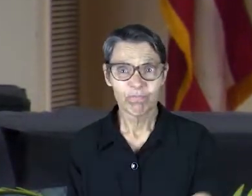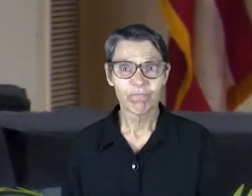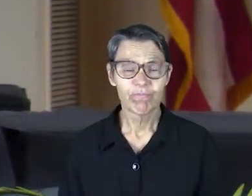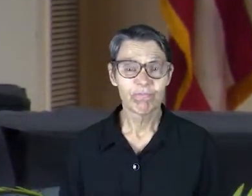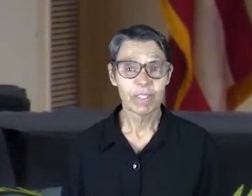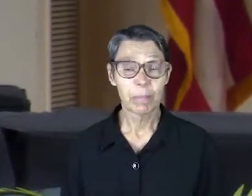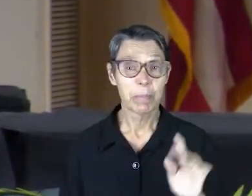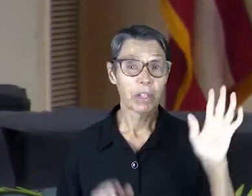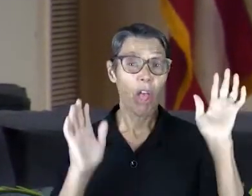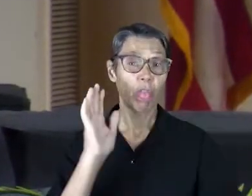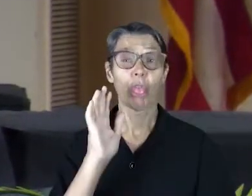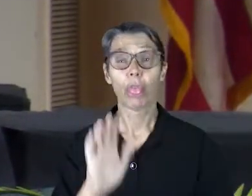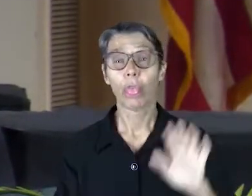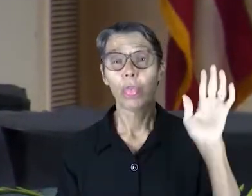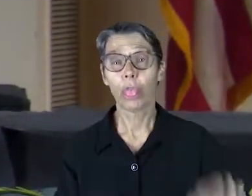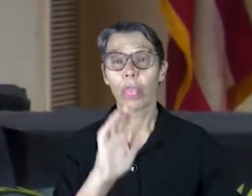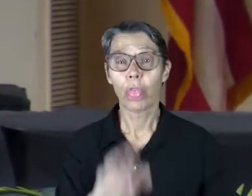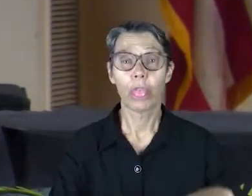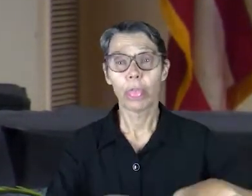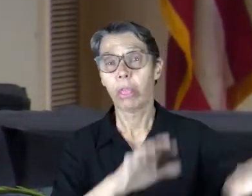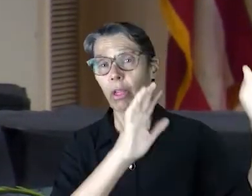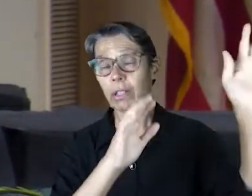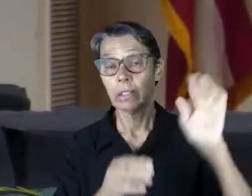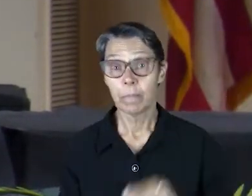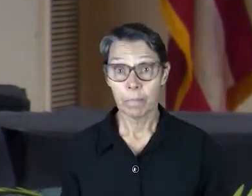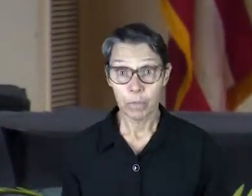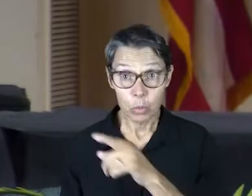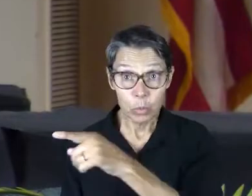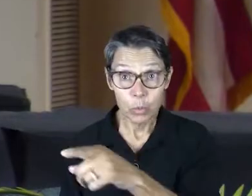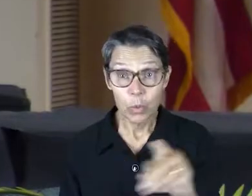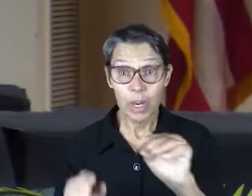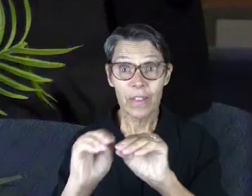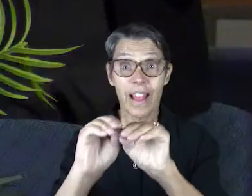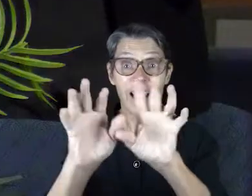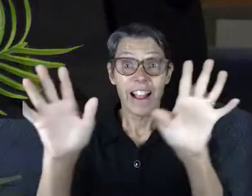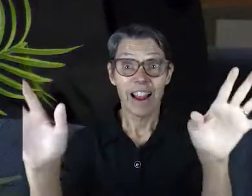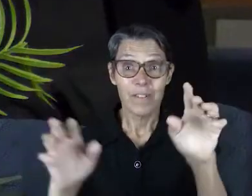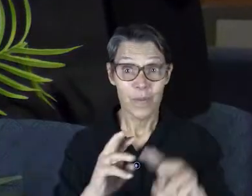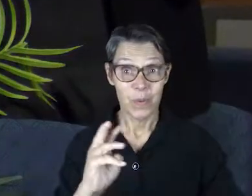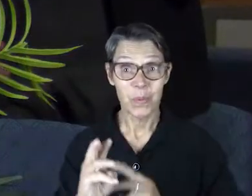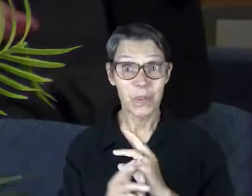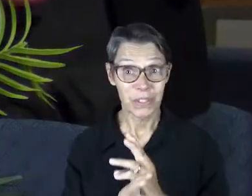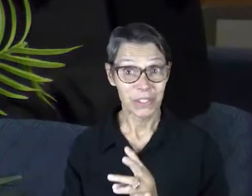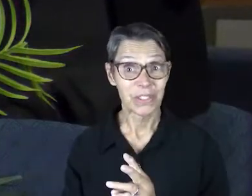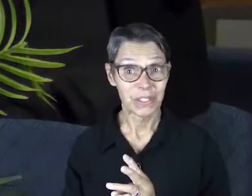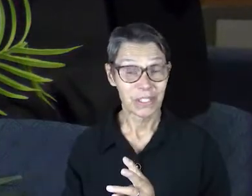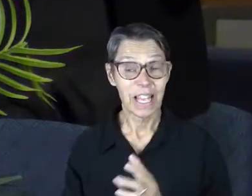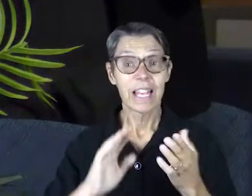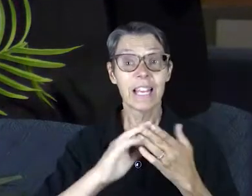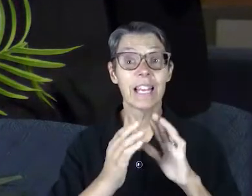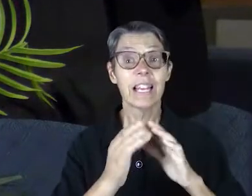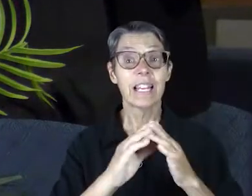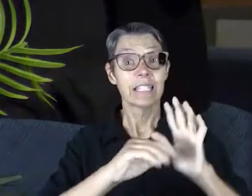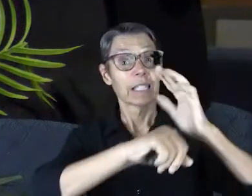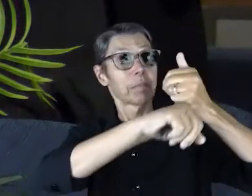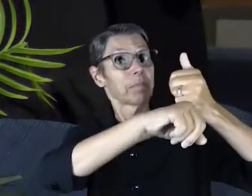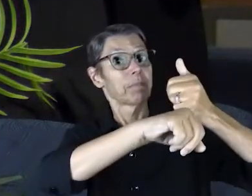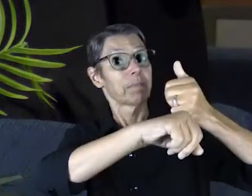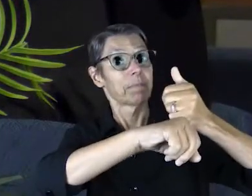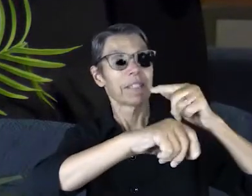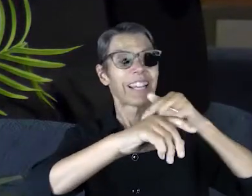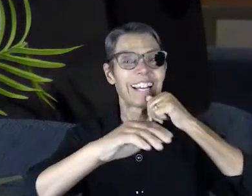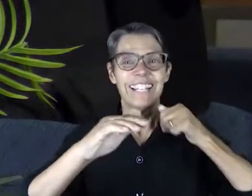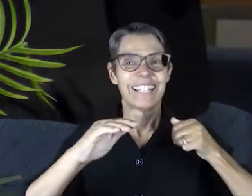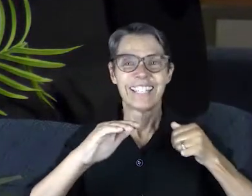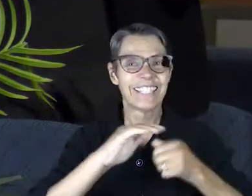and trampled underfoot. You are the light of the world. A city built on a hill cannot be hid.